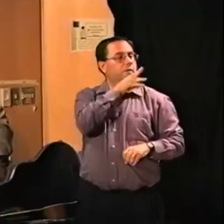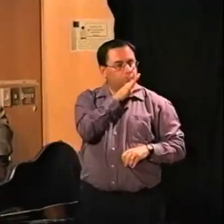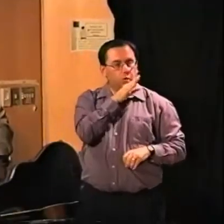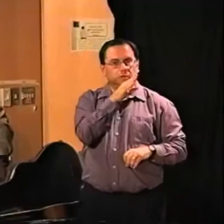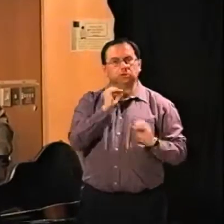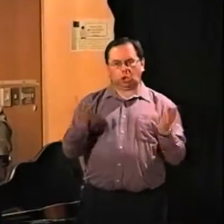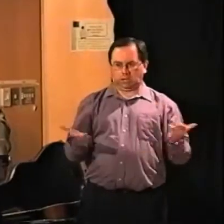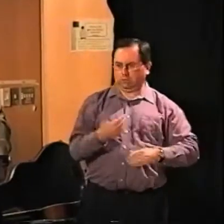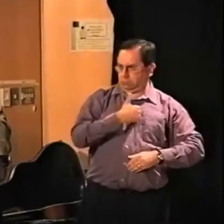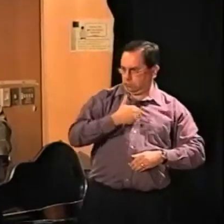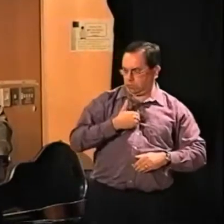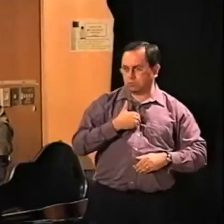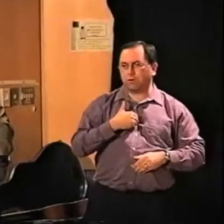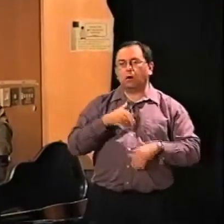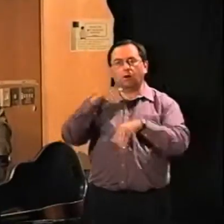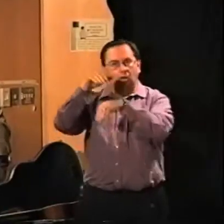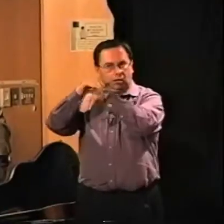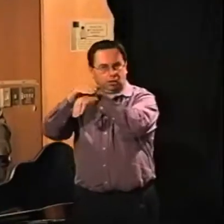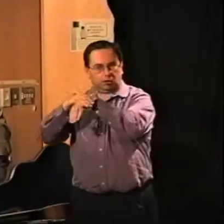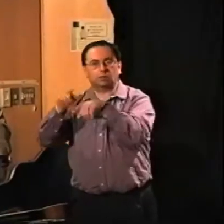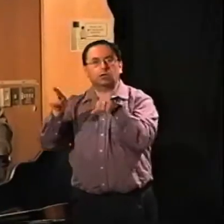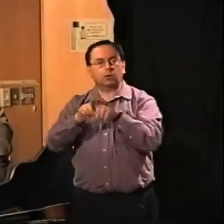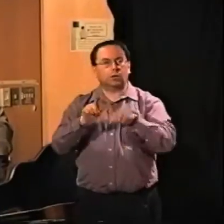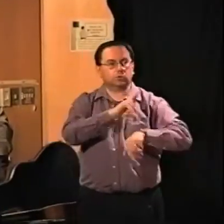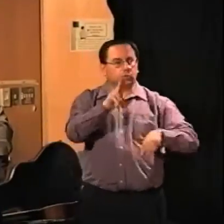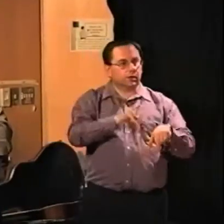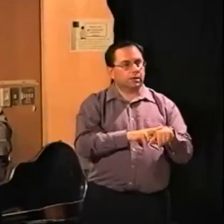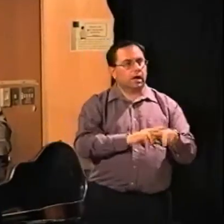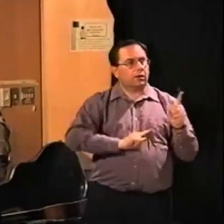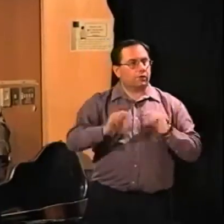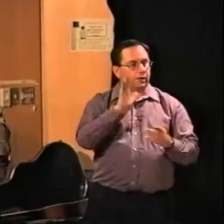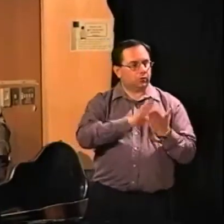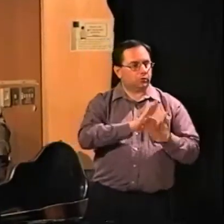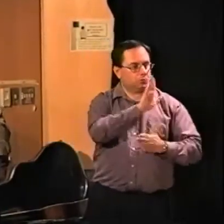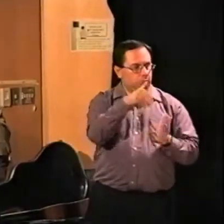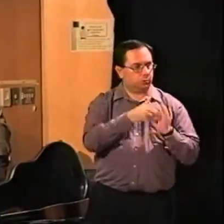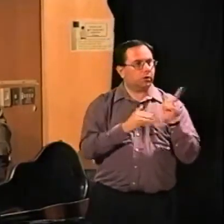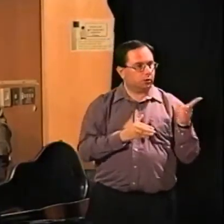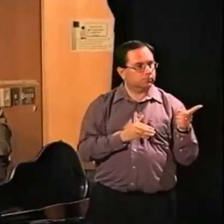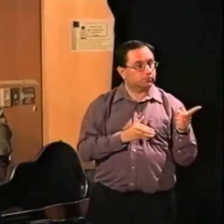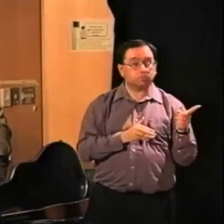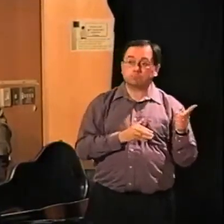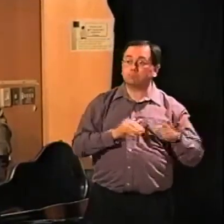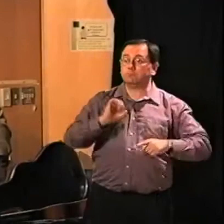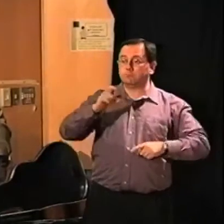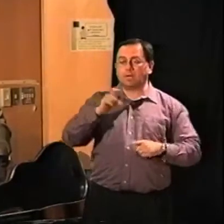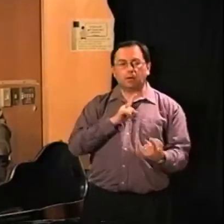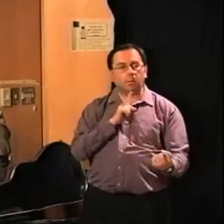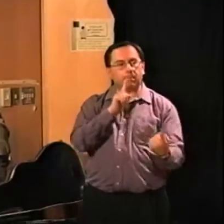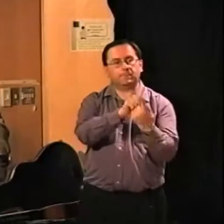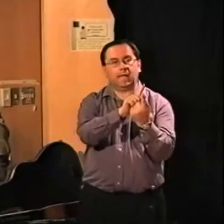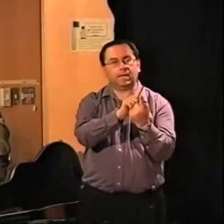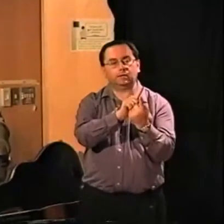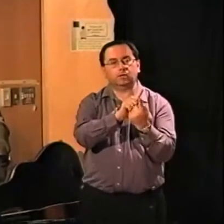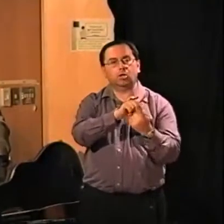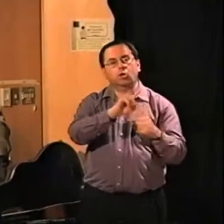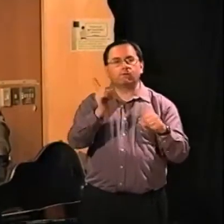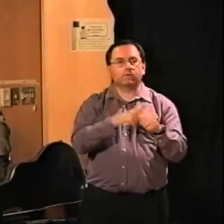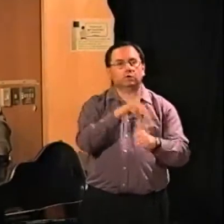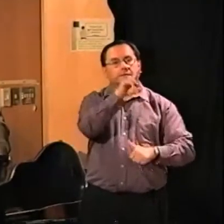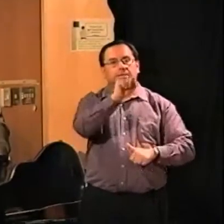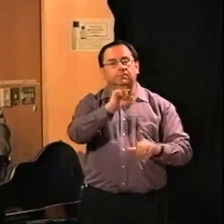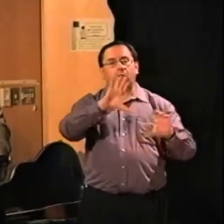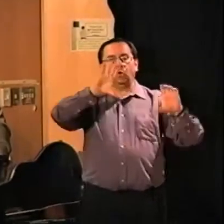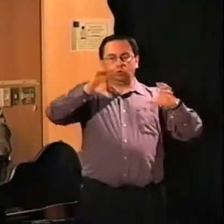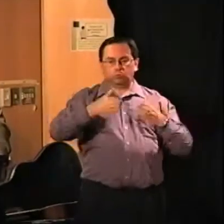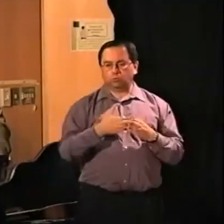in Toronto, in England, and also at the National Theatre School in Montreal. She met and worked with her first disability troupe called Grey